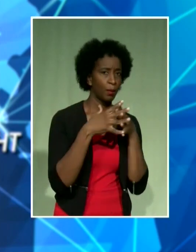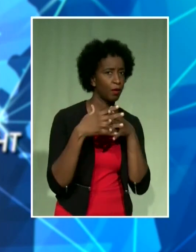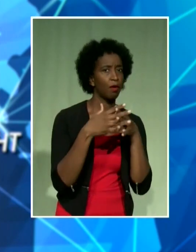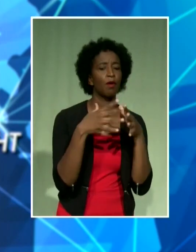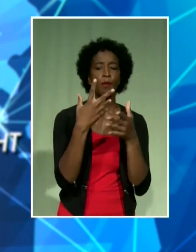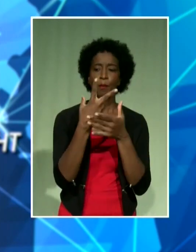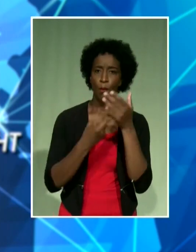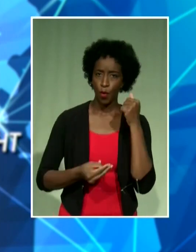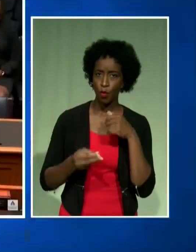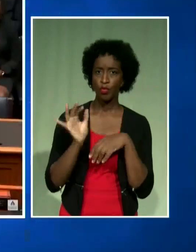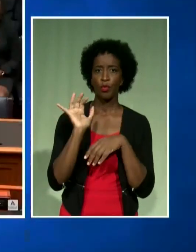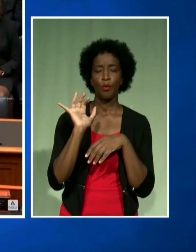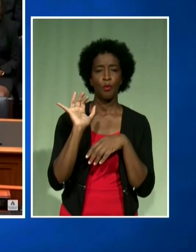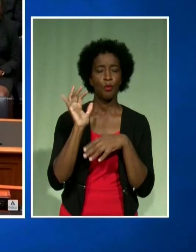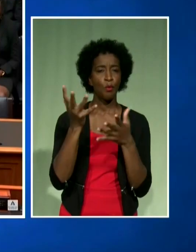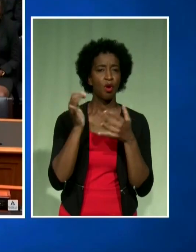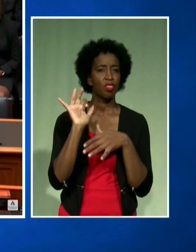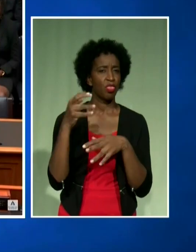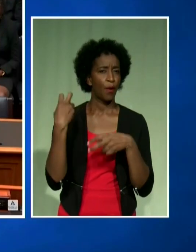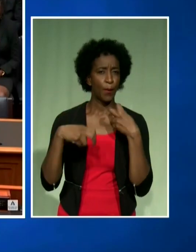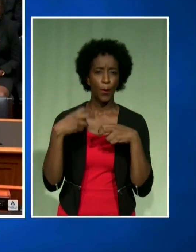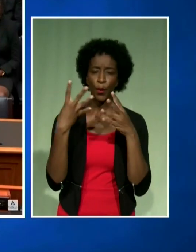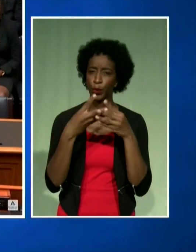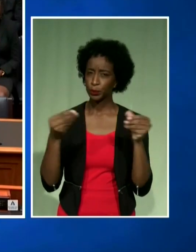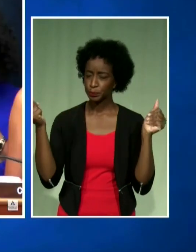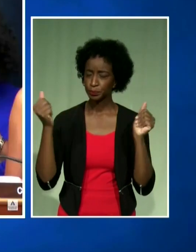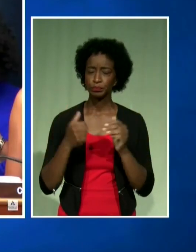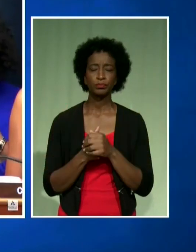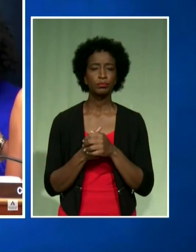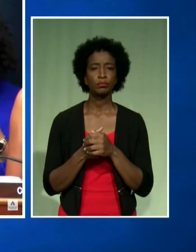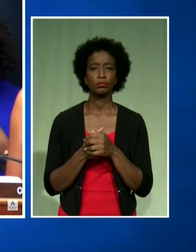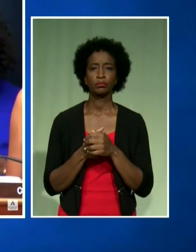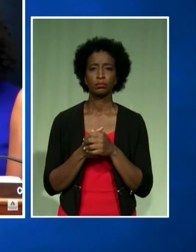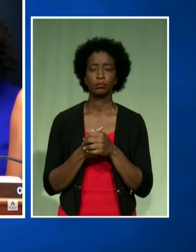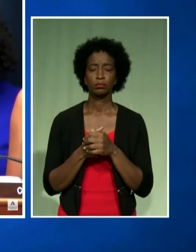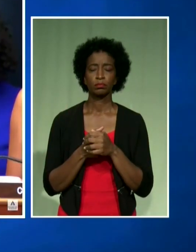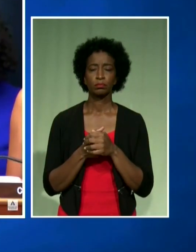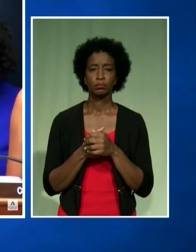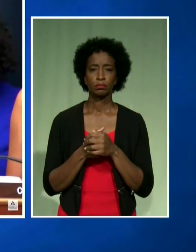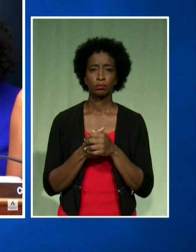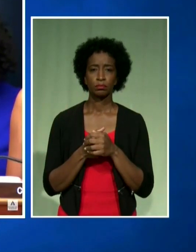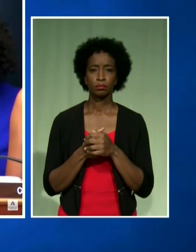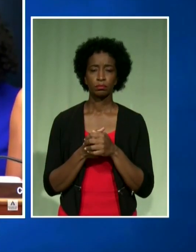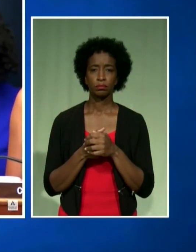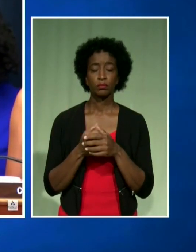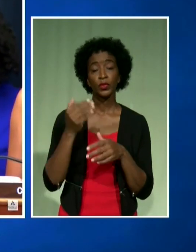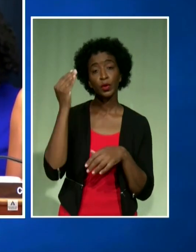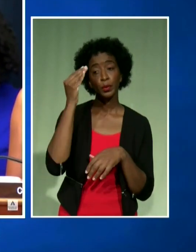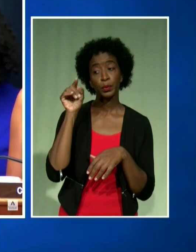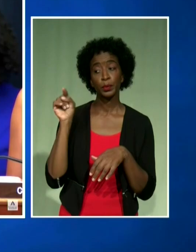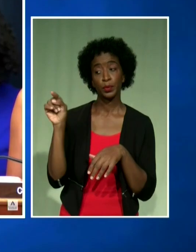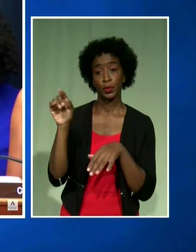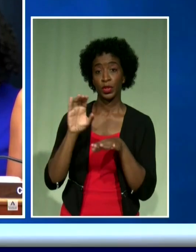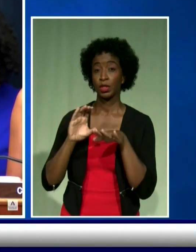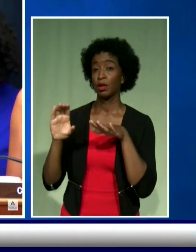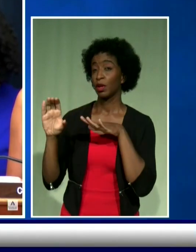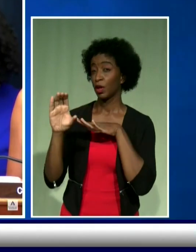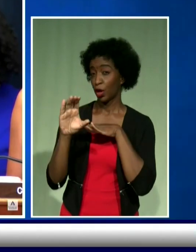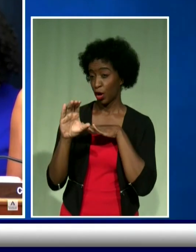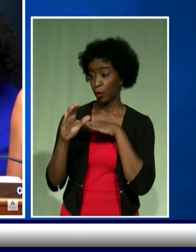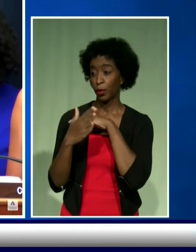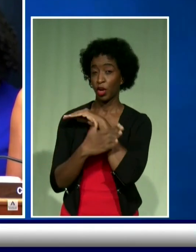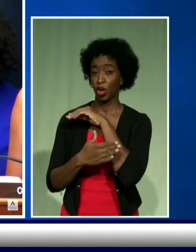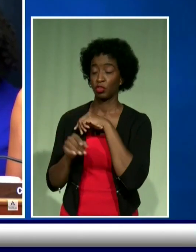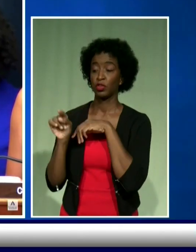For too long, the lack of financial access faced by Caribbean nations and their majority black populations